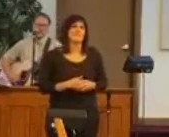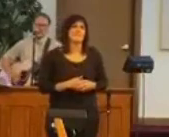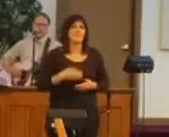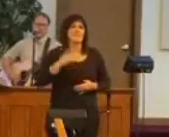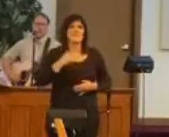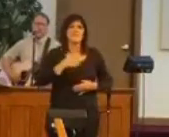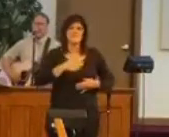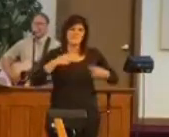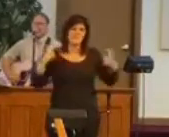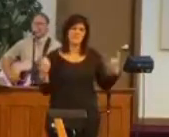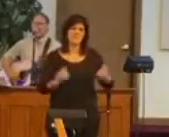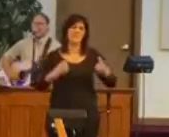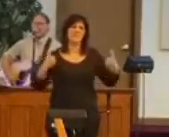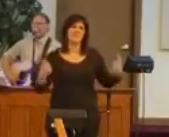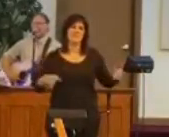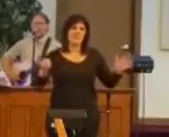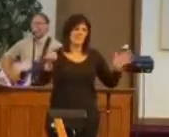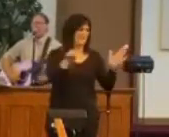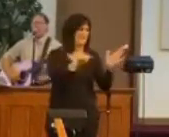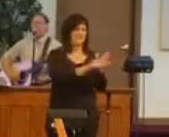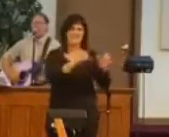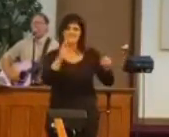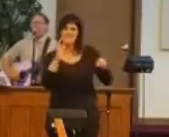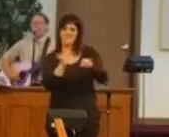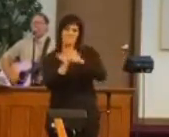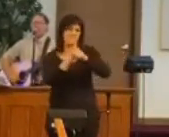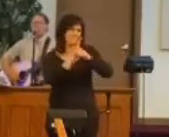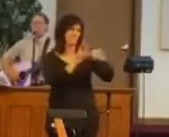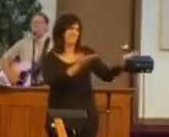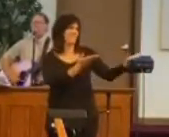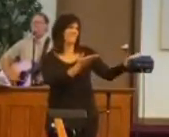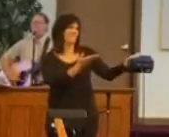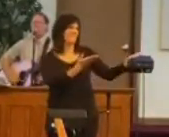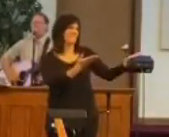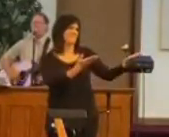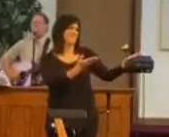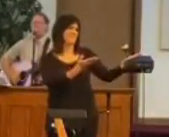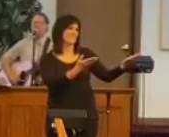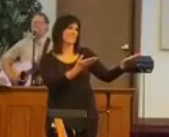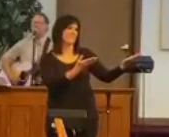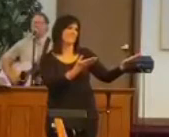scoffers. It was my sin that held him